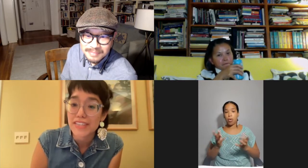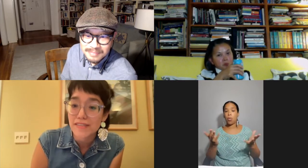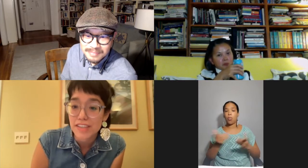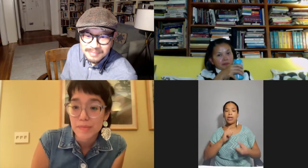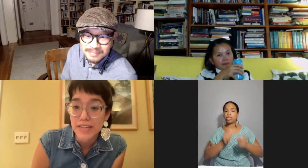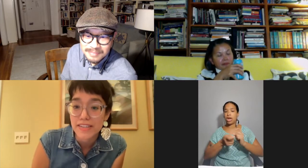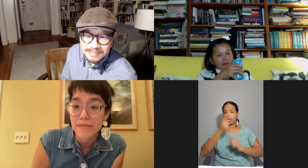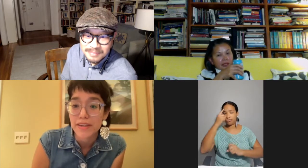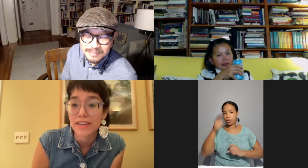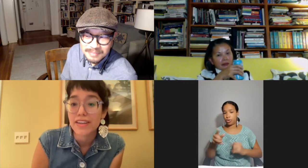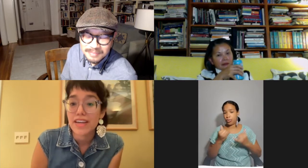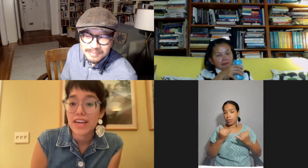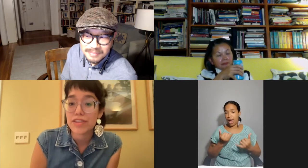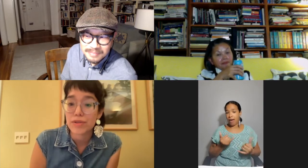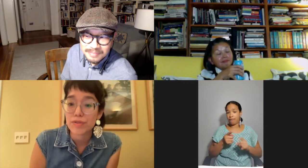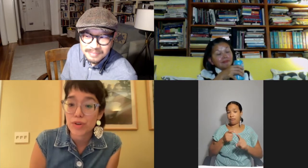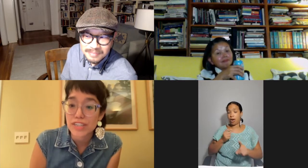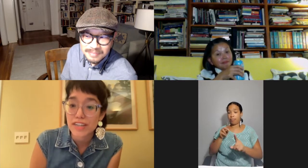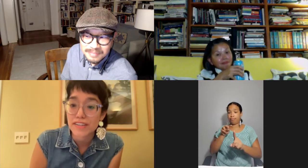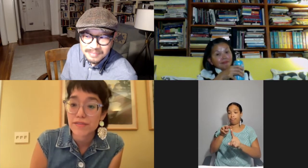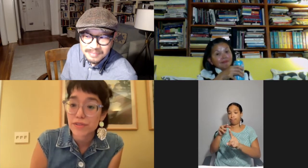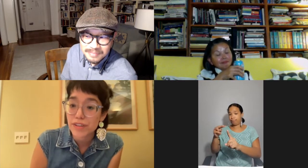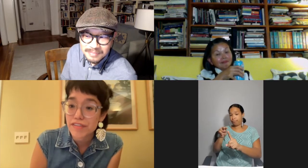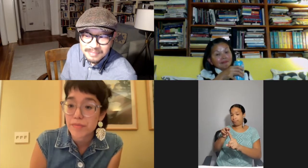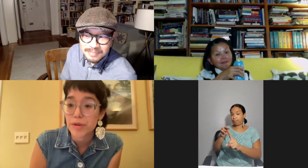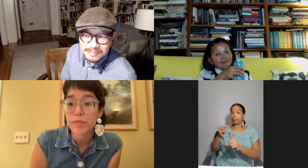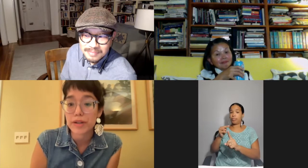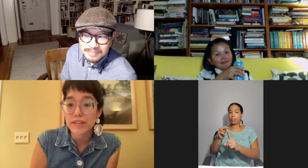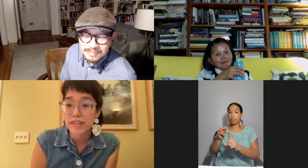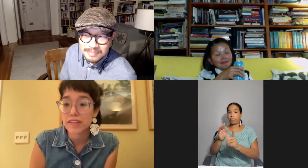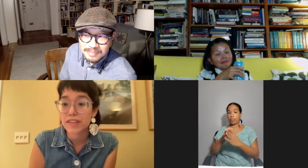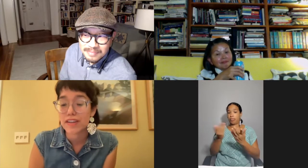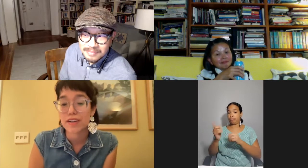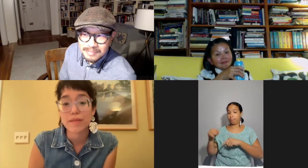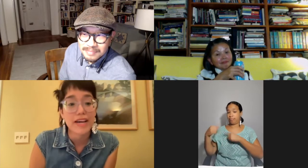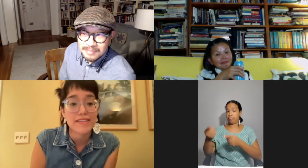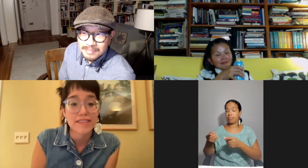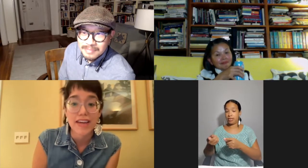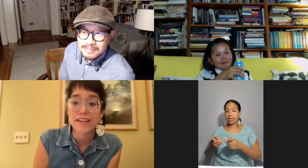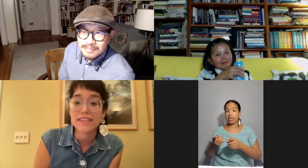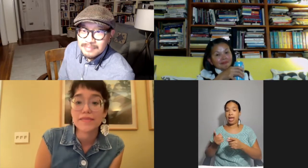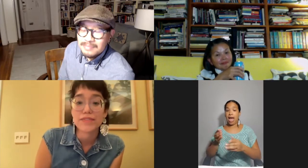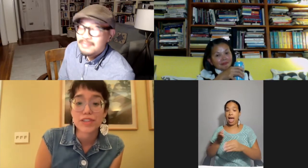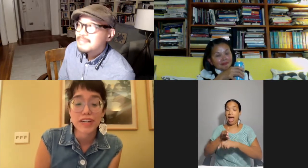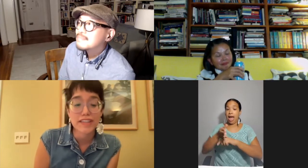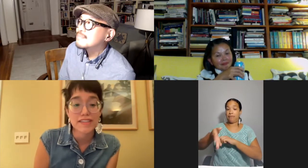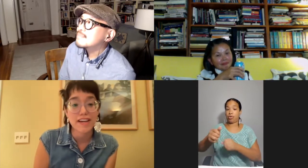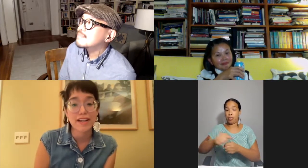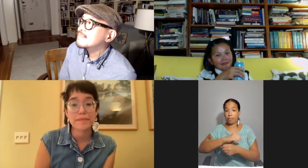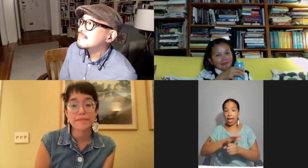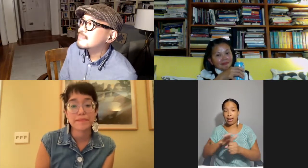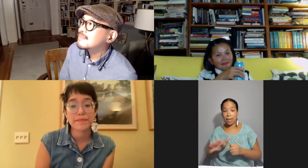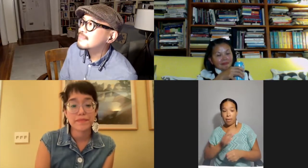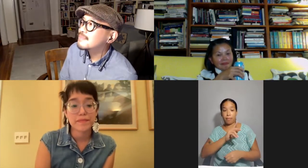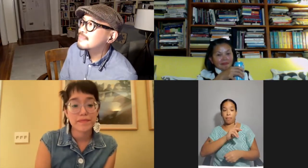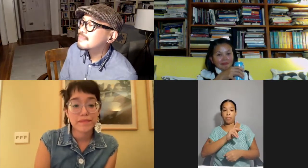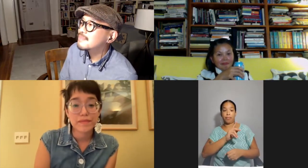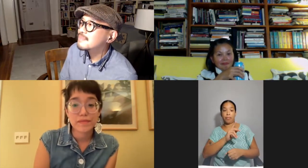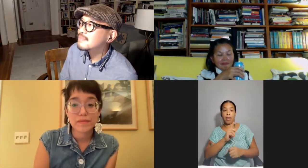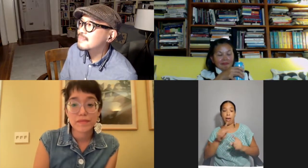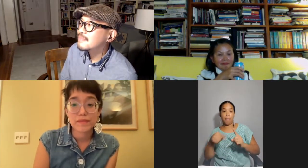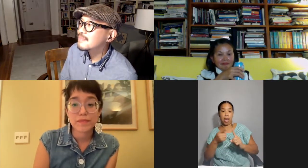through the lens of this pandemic and through the vortex of grief, both personal and on a mass scale during this time?"